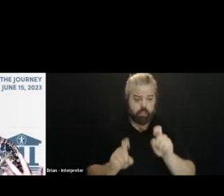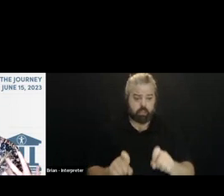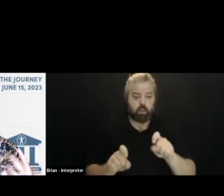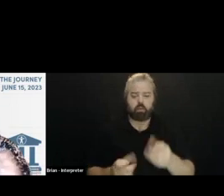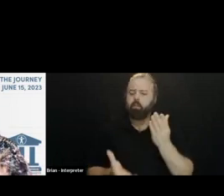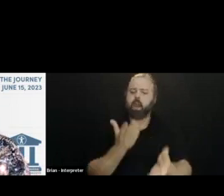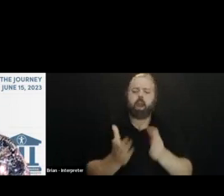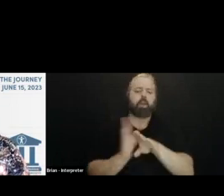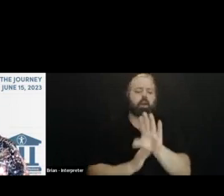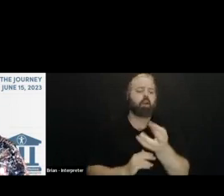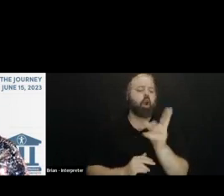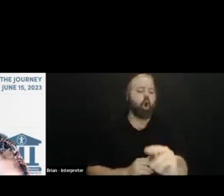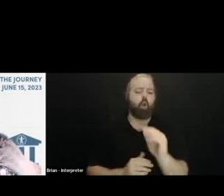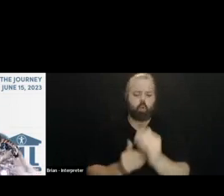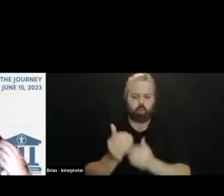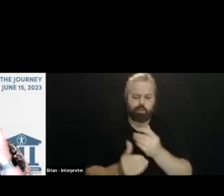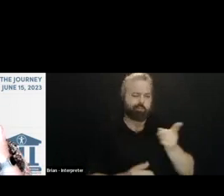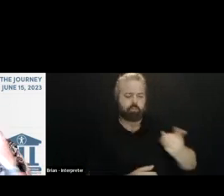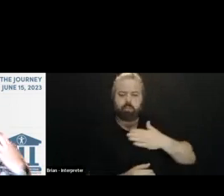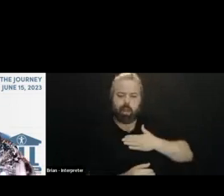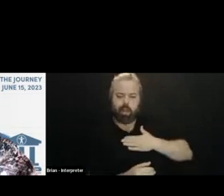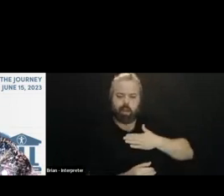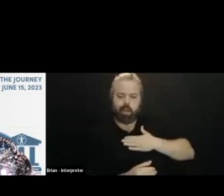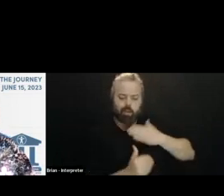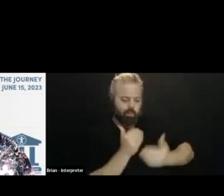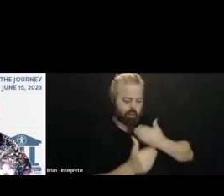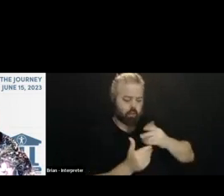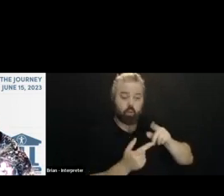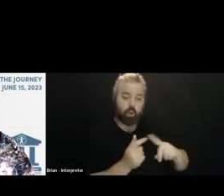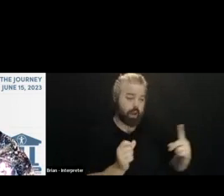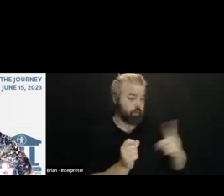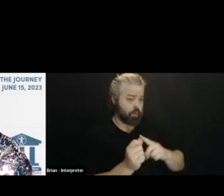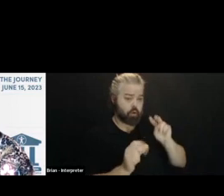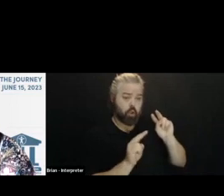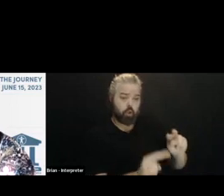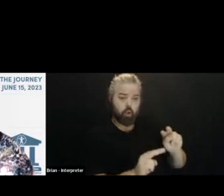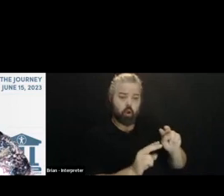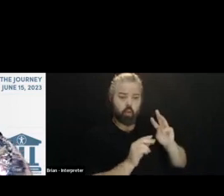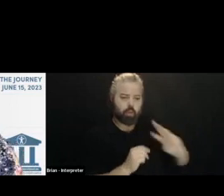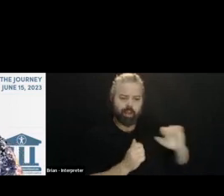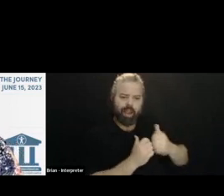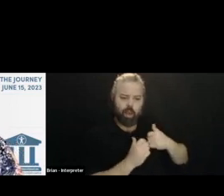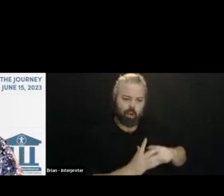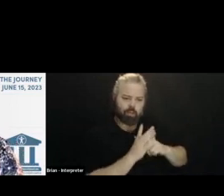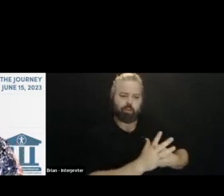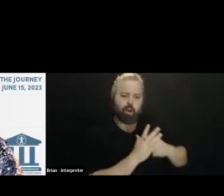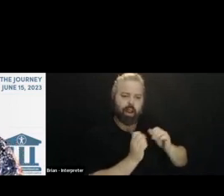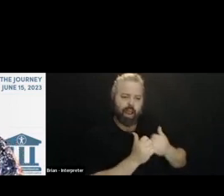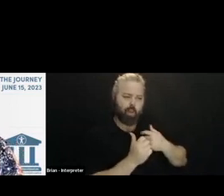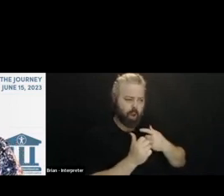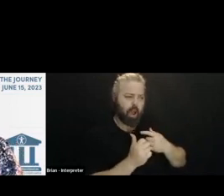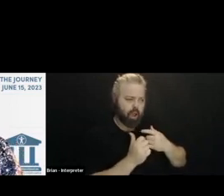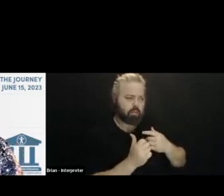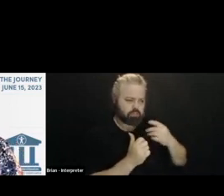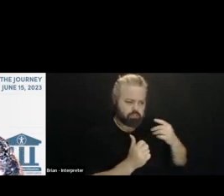is just sort of my process, how I start when I'm first looking at a website. to try to evaluate it